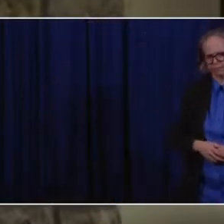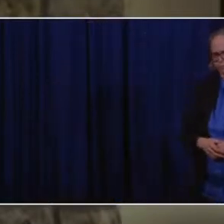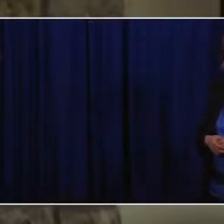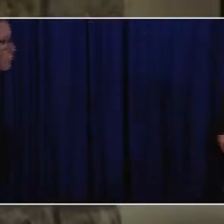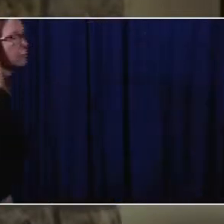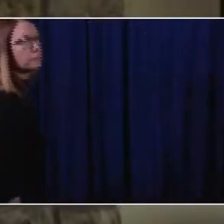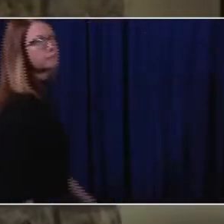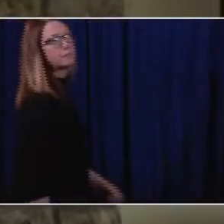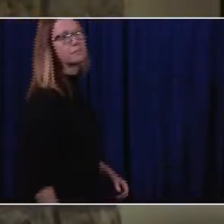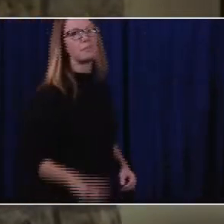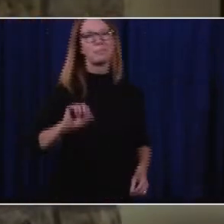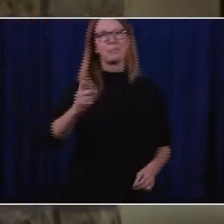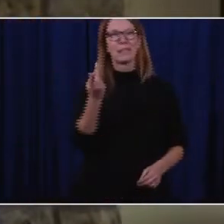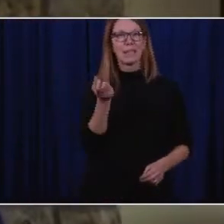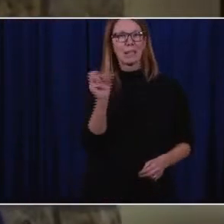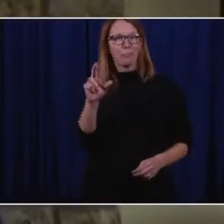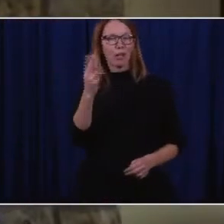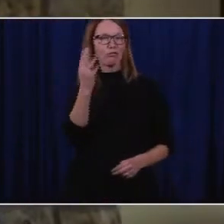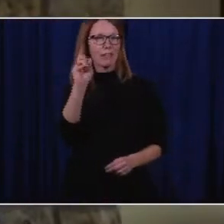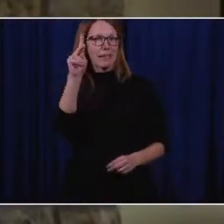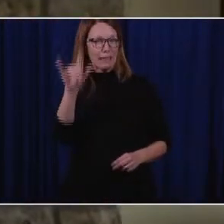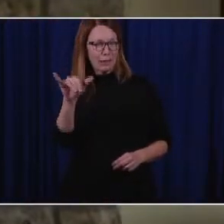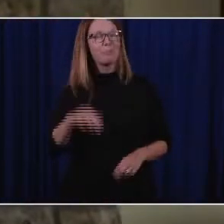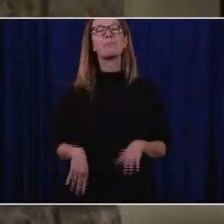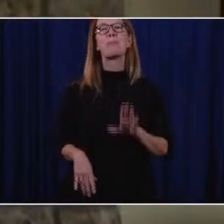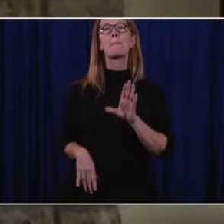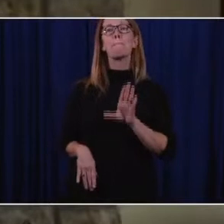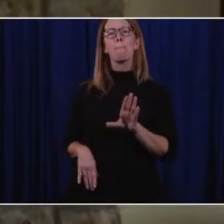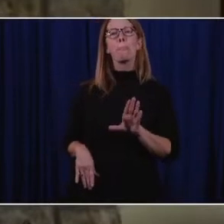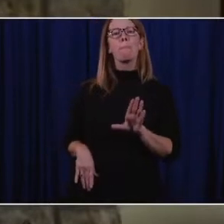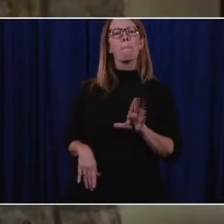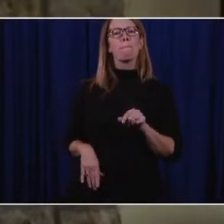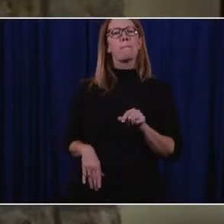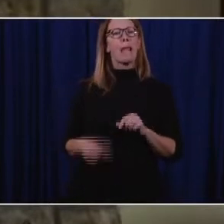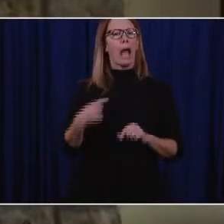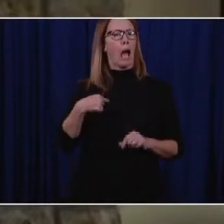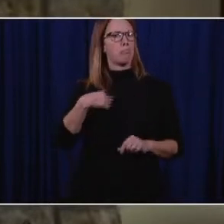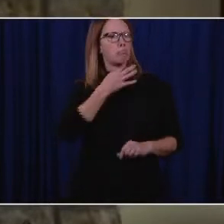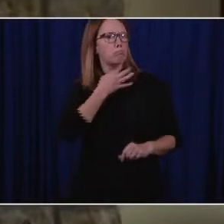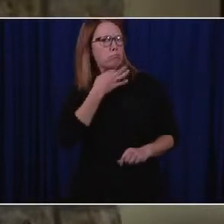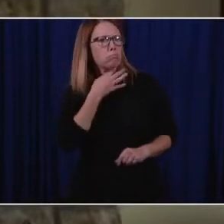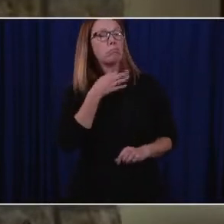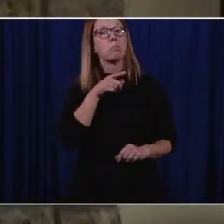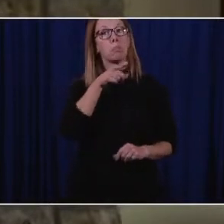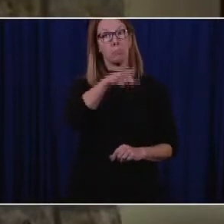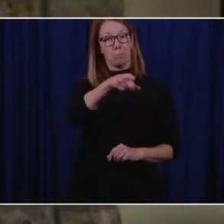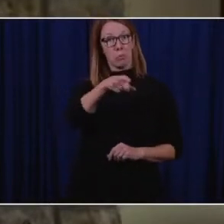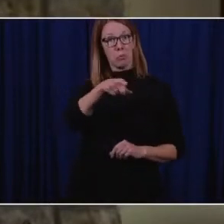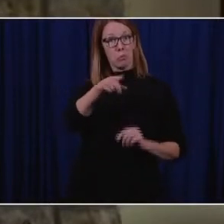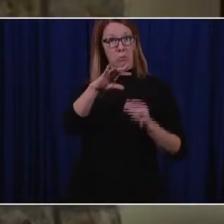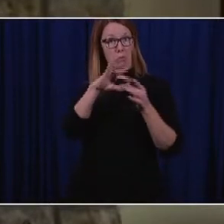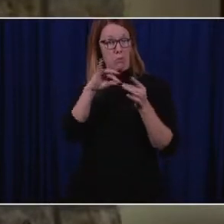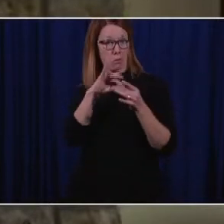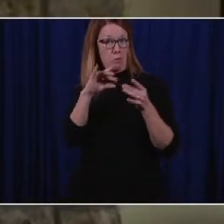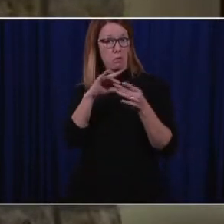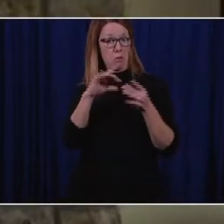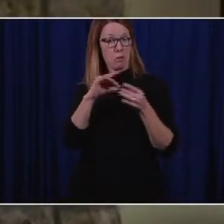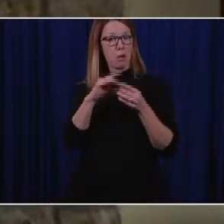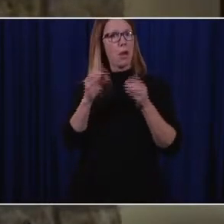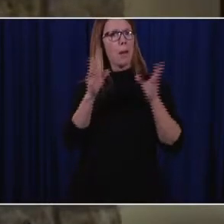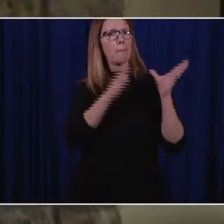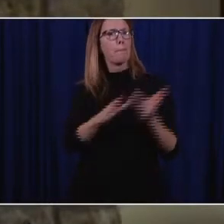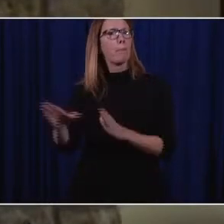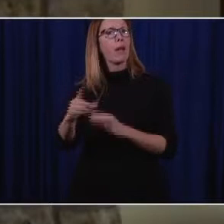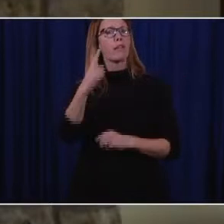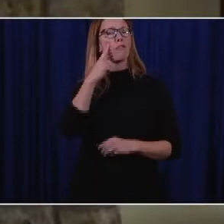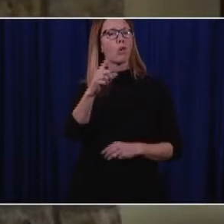Service. Thank you. I was just wondering, Governor, could you comment on what your plans are regarding